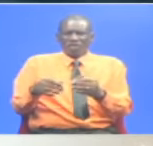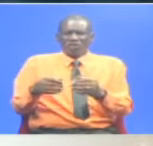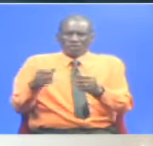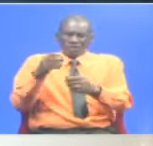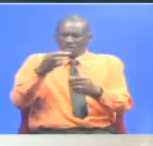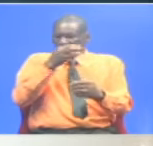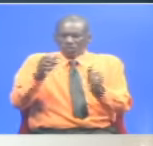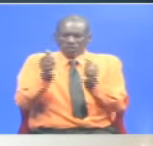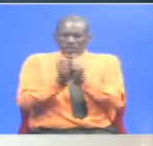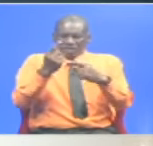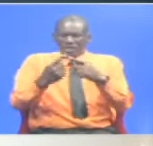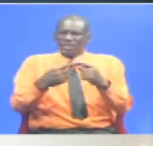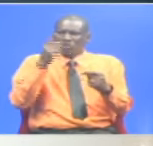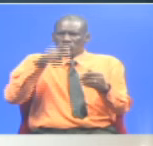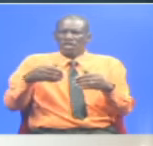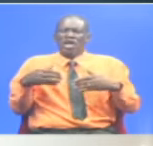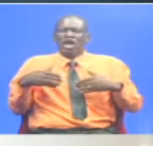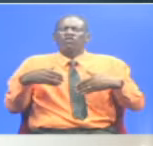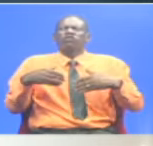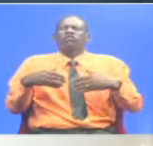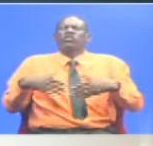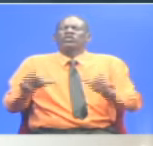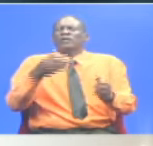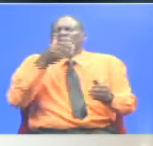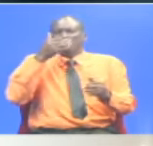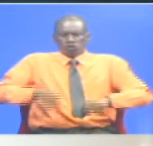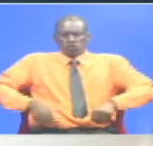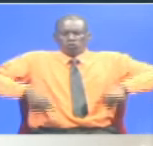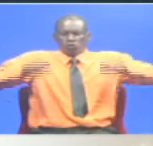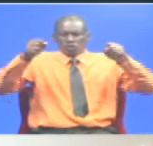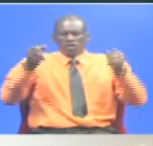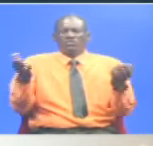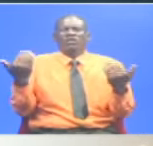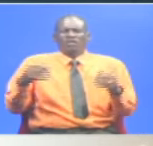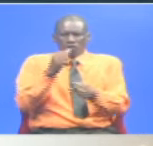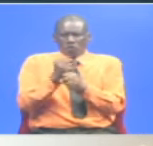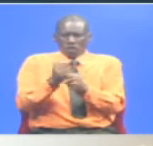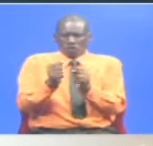says he has lost the best boss he has ever had. Ben Kitili, NTV.